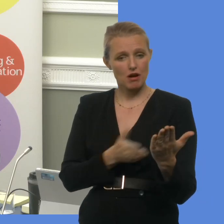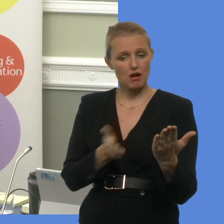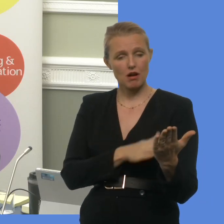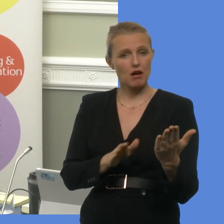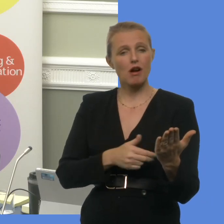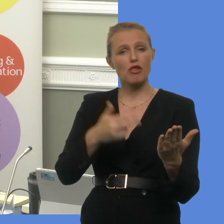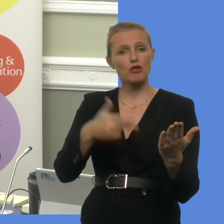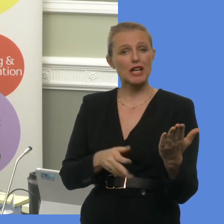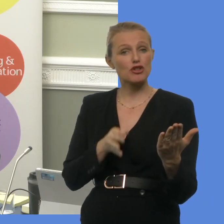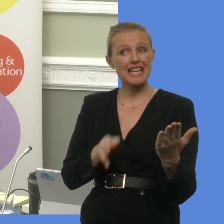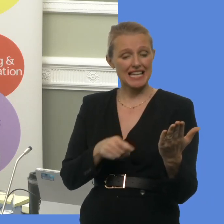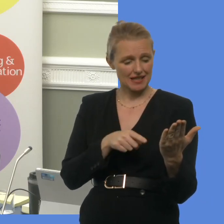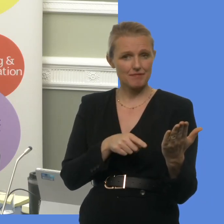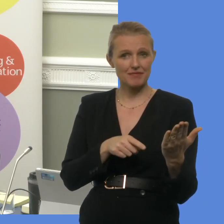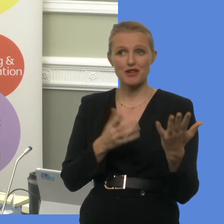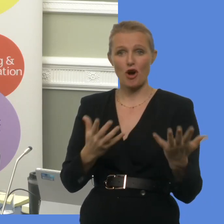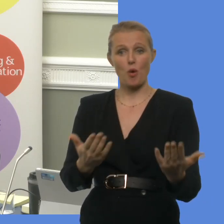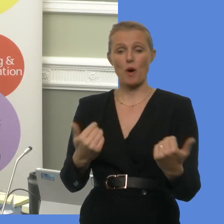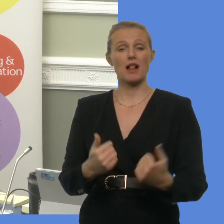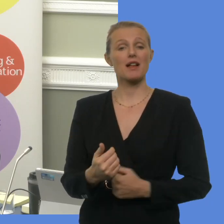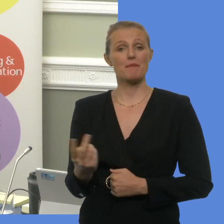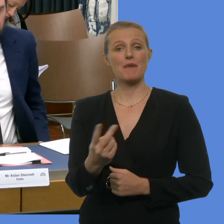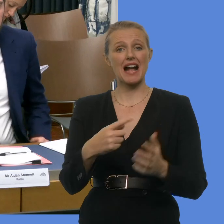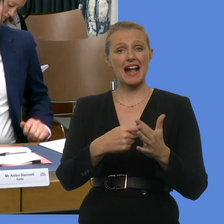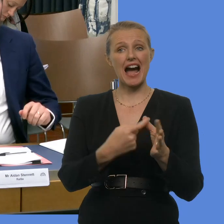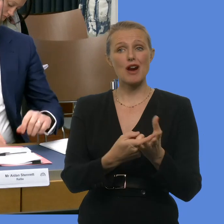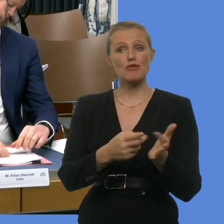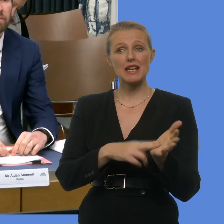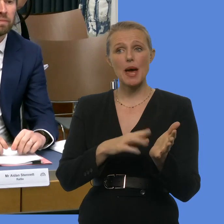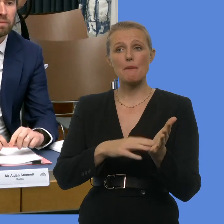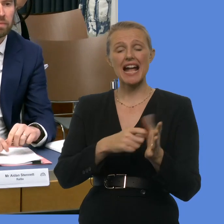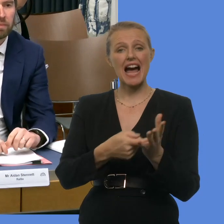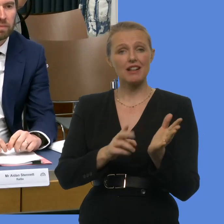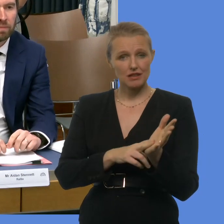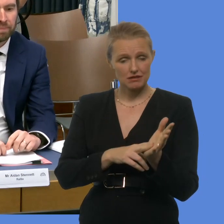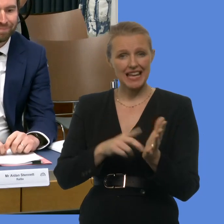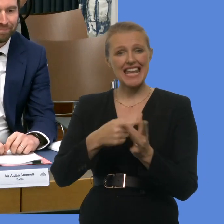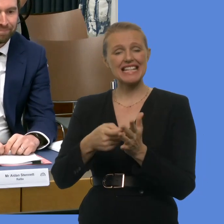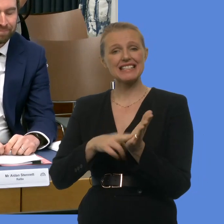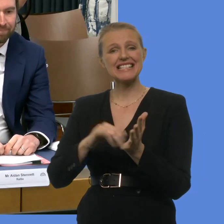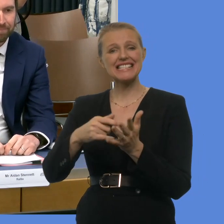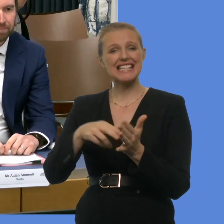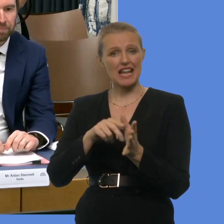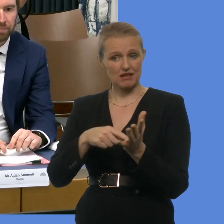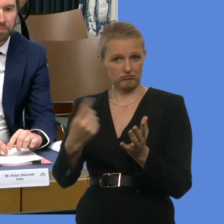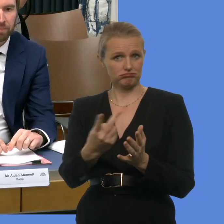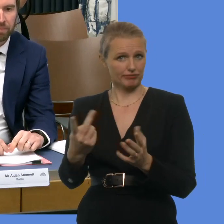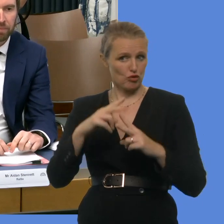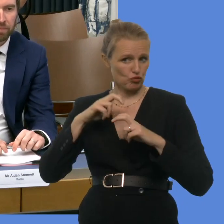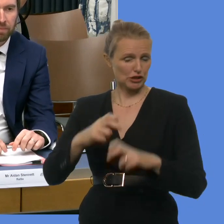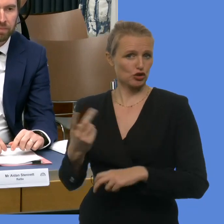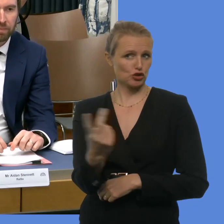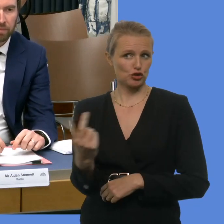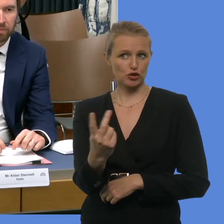380. And I now welcome to our meeting Karen McCallion and Aidan Stennett to the meeting this morning.